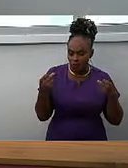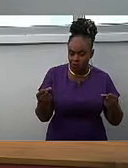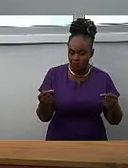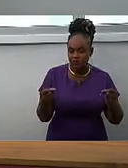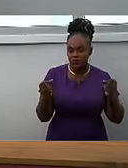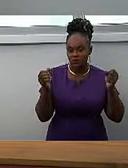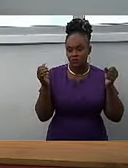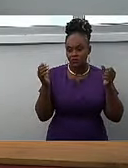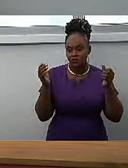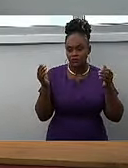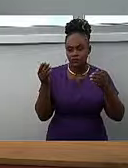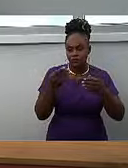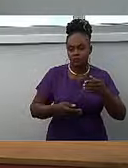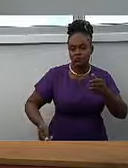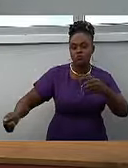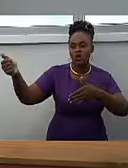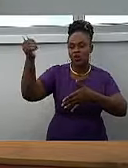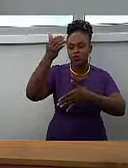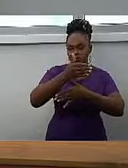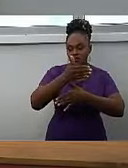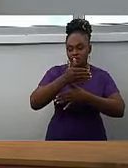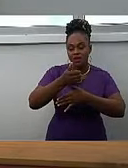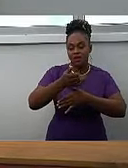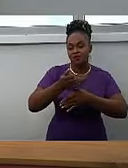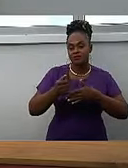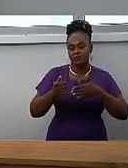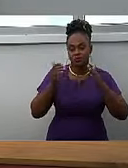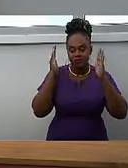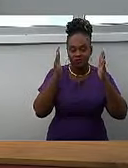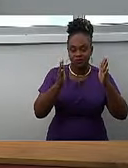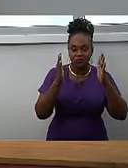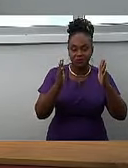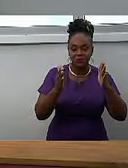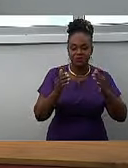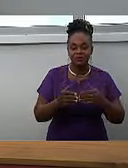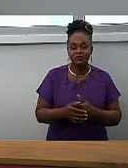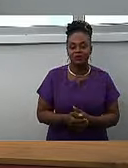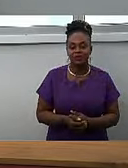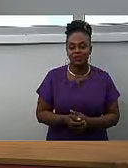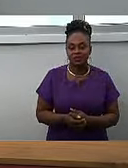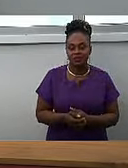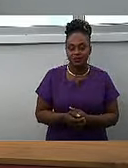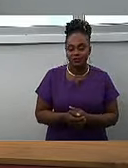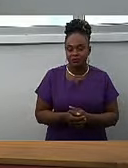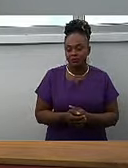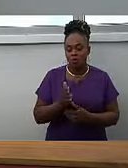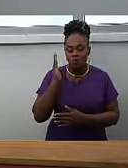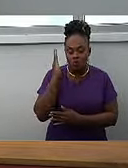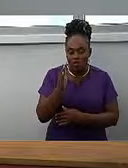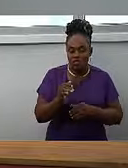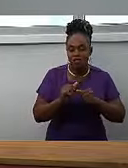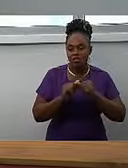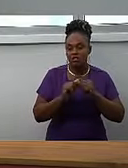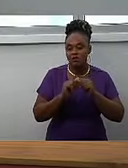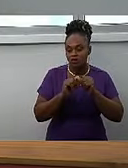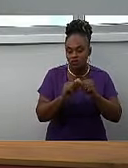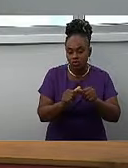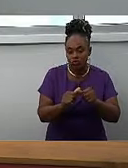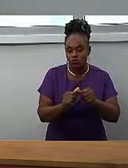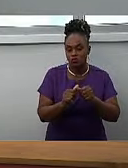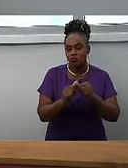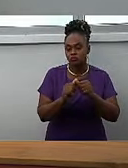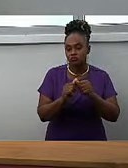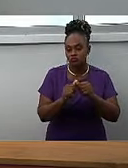reasons, including the youthful nature of our population. We will therefore continue to place emphasis